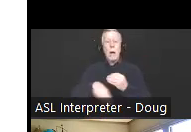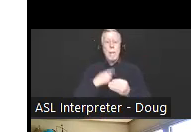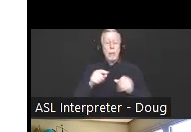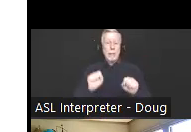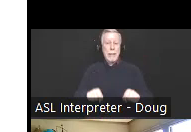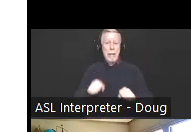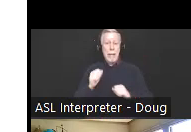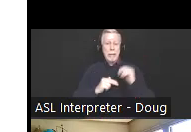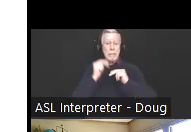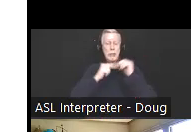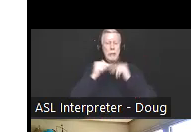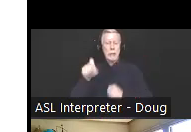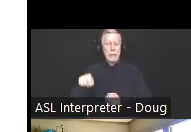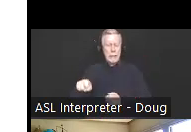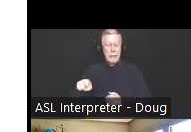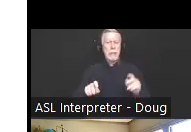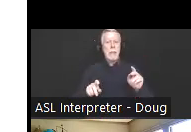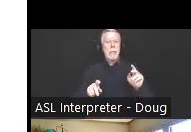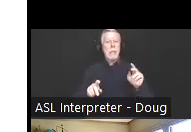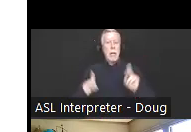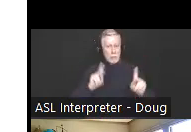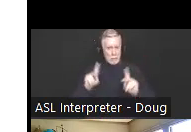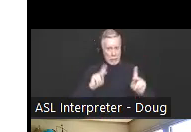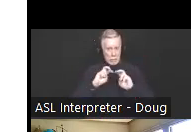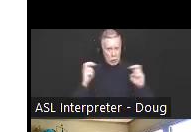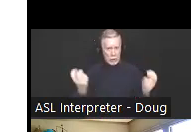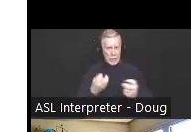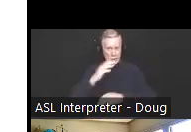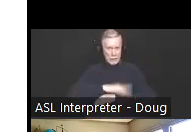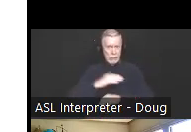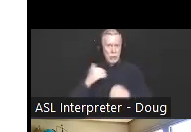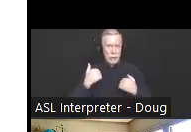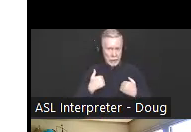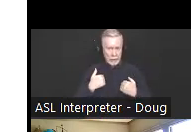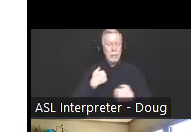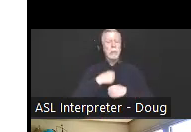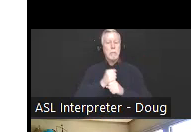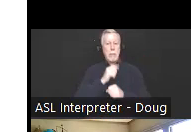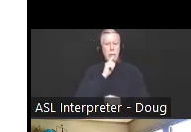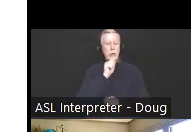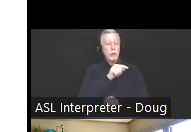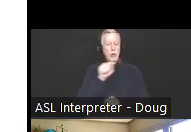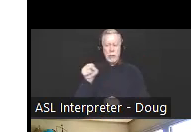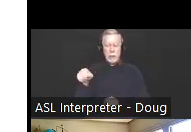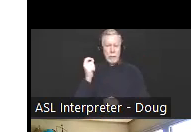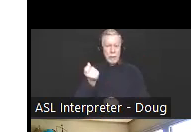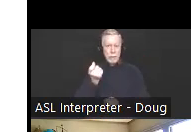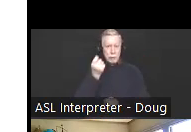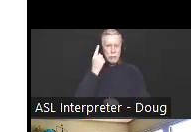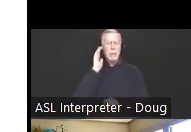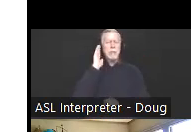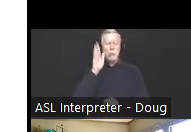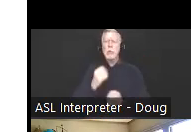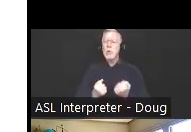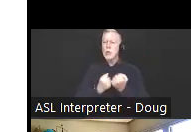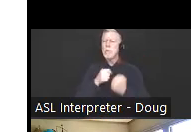needs that the people at the table have, and making sure that they understand that you're going to support them in